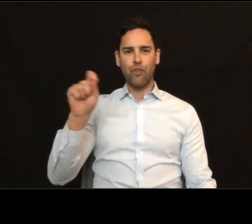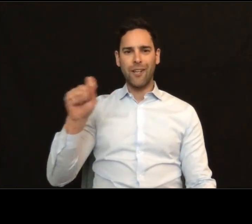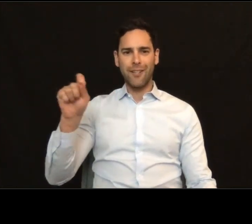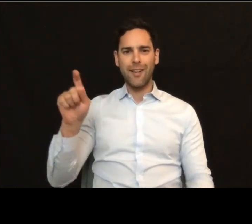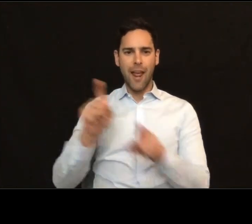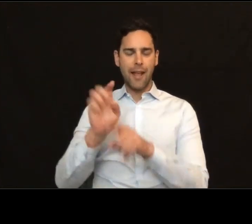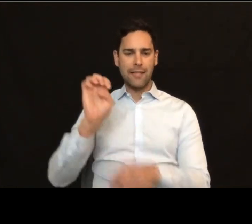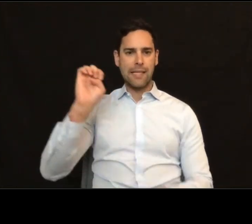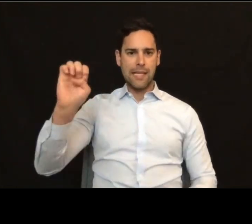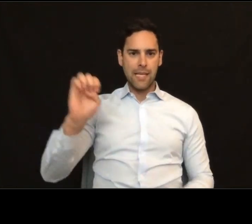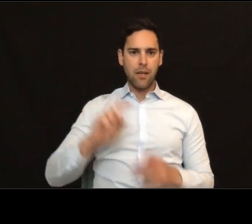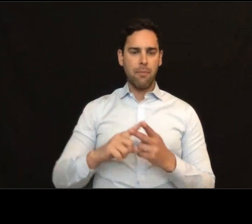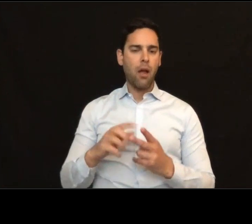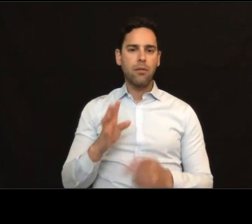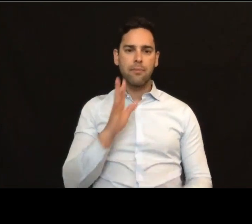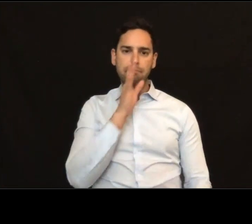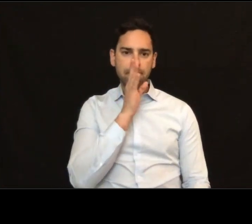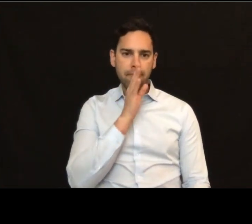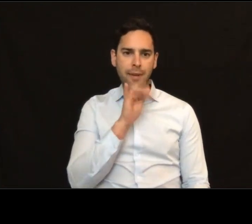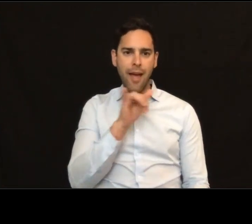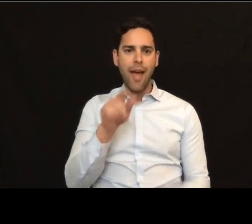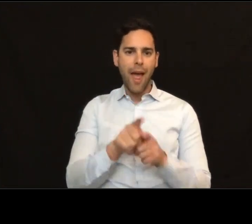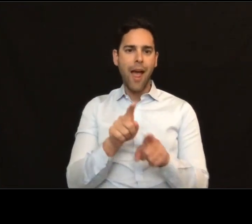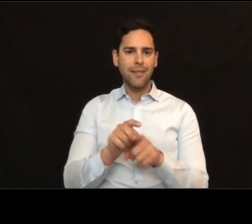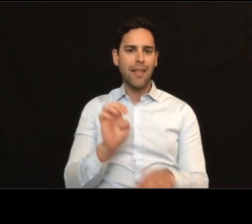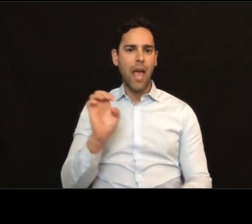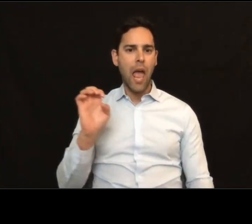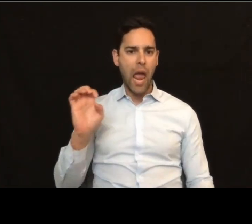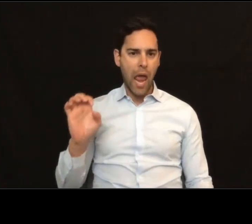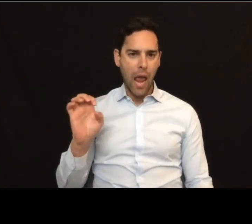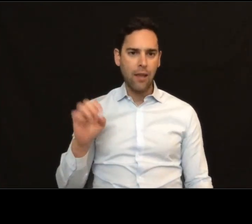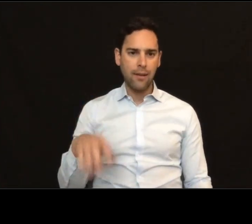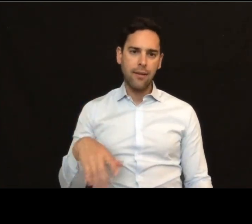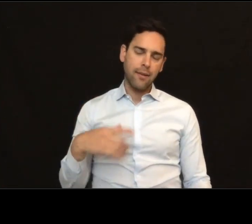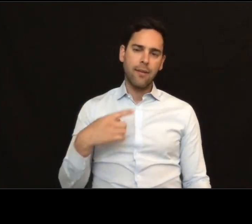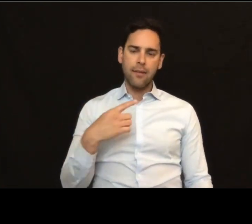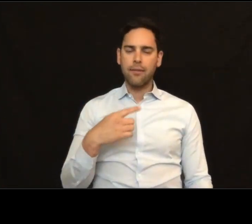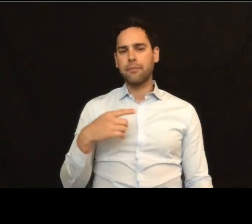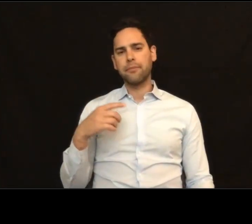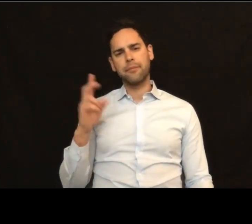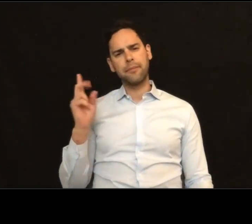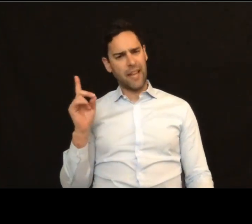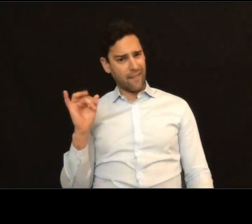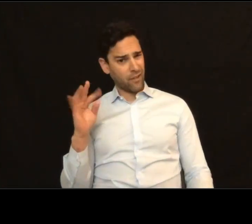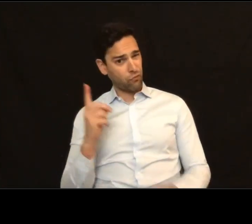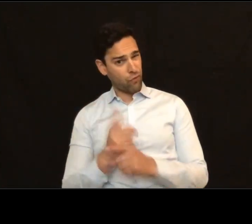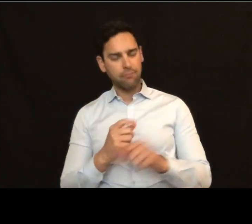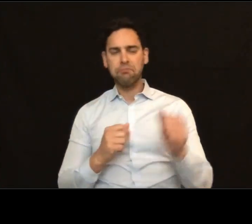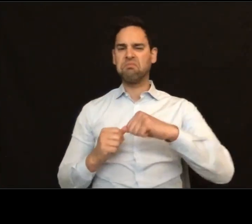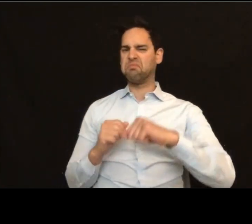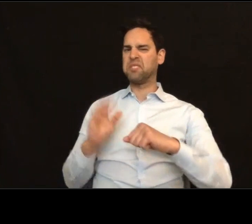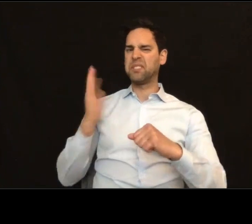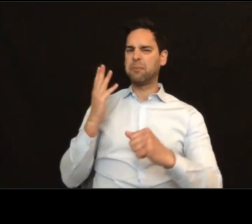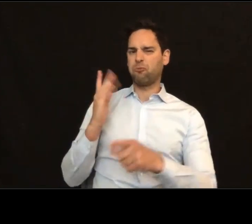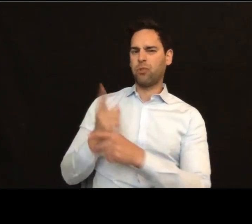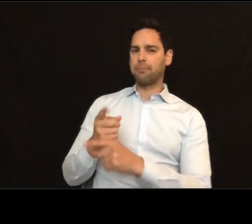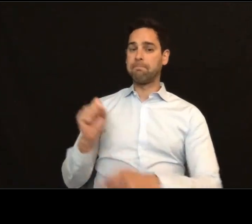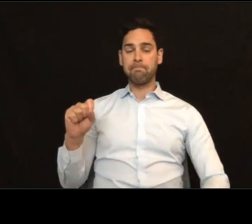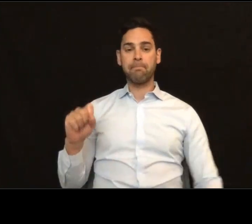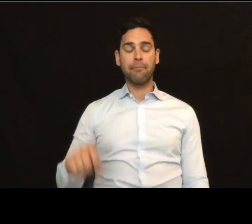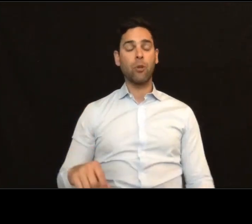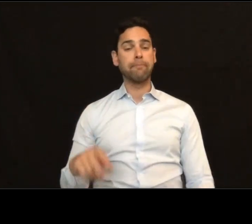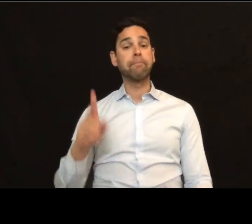David, you see the written version of the question, so you can confirm I would assume so, yeah. Yeah, okay. Yes. So Yes. there has